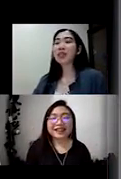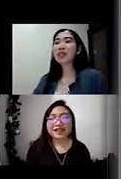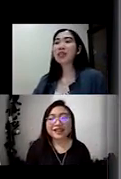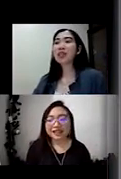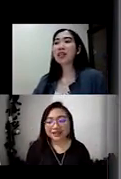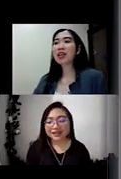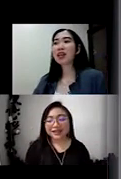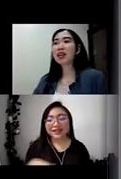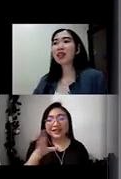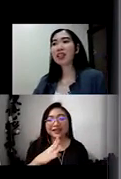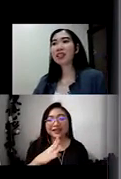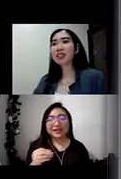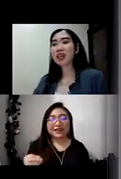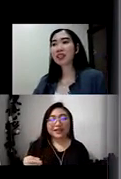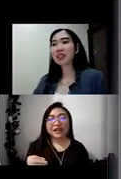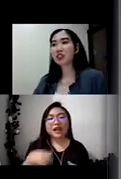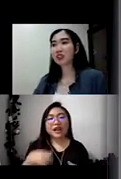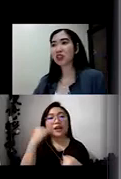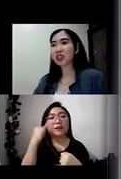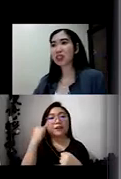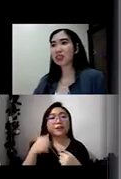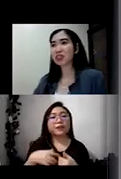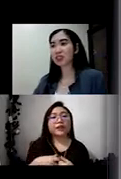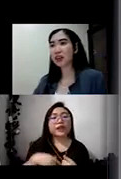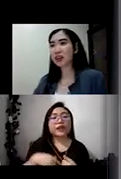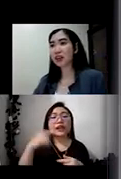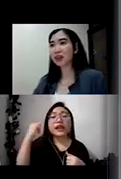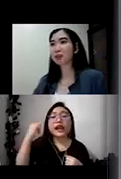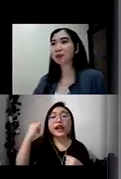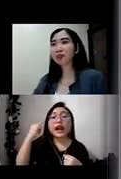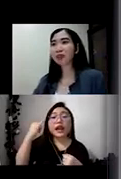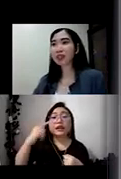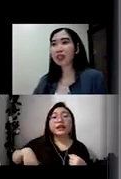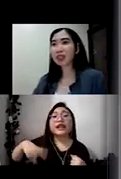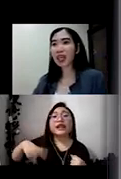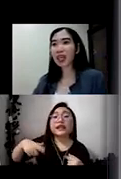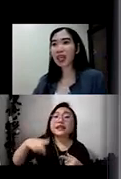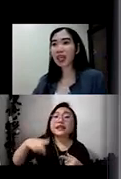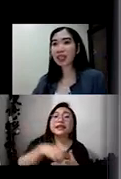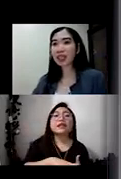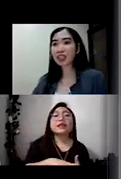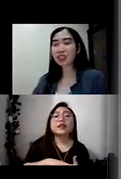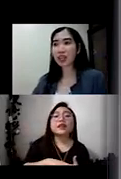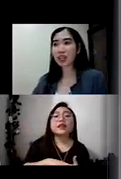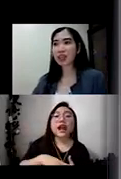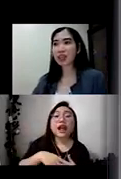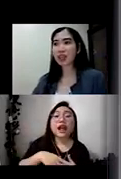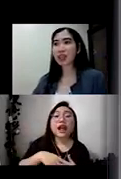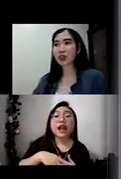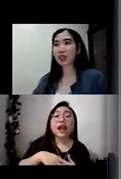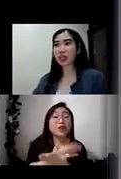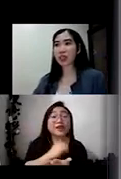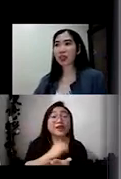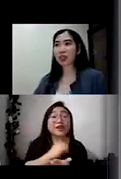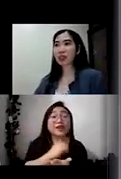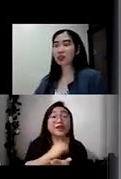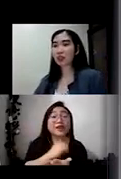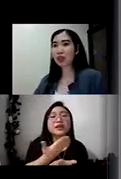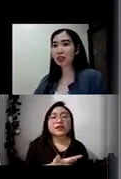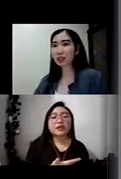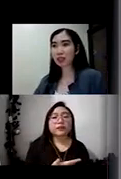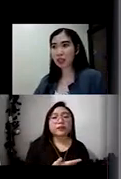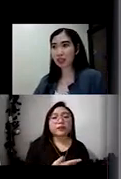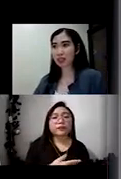ang pinaka-latest na addition doon is that any cell that you click and